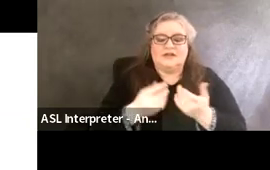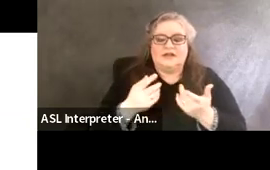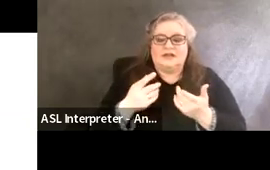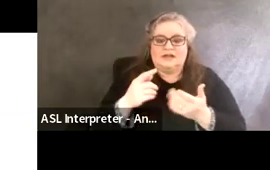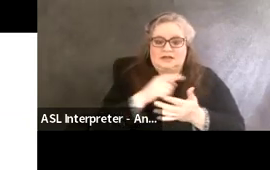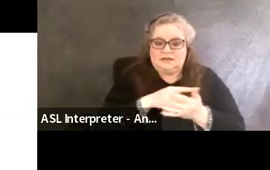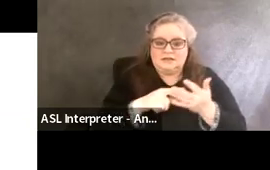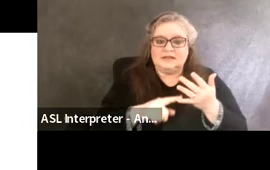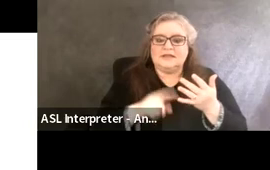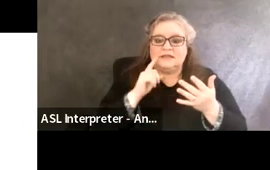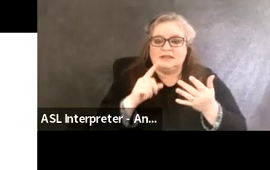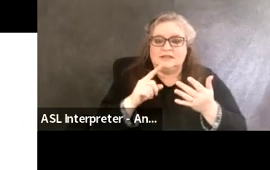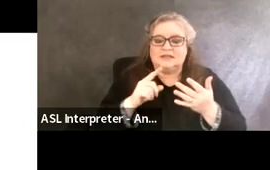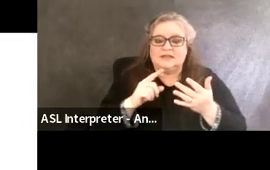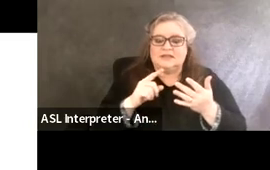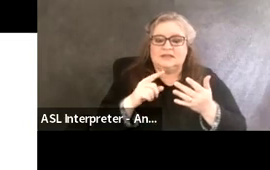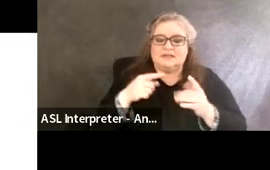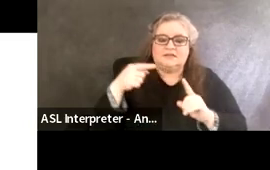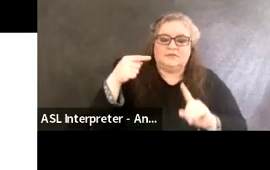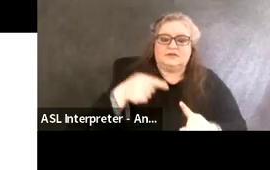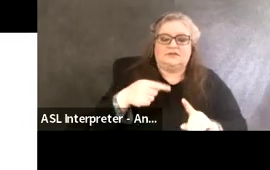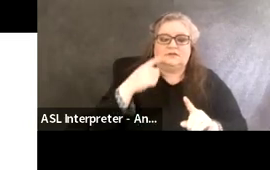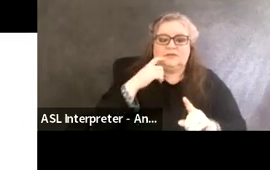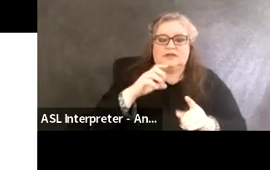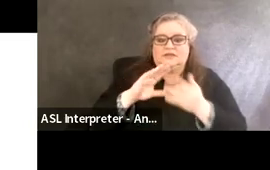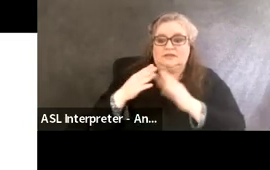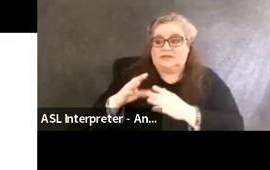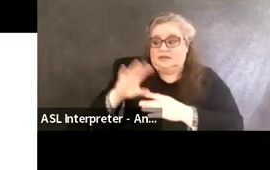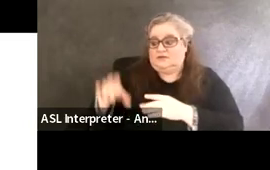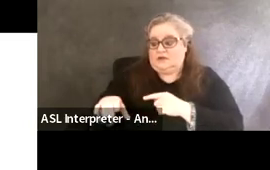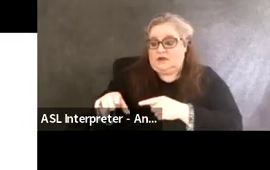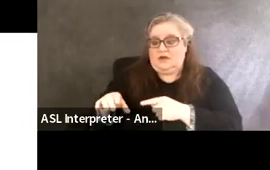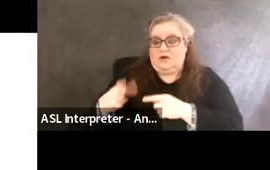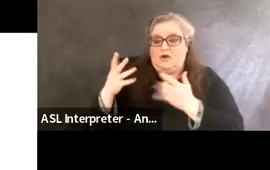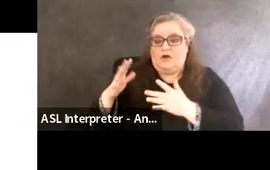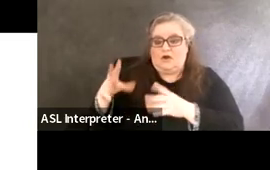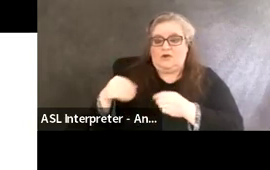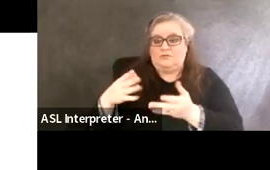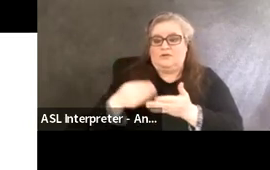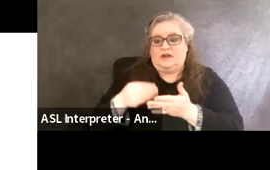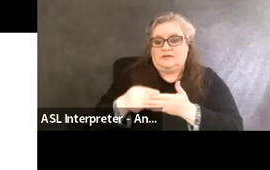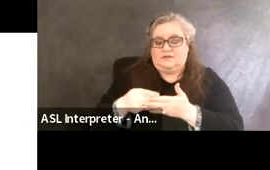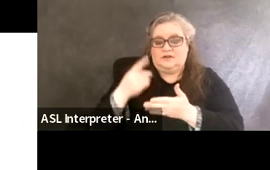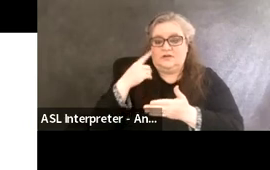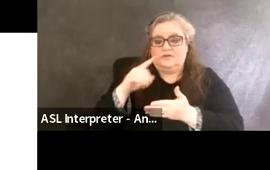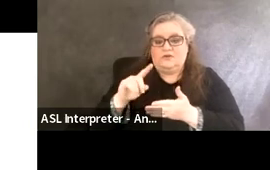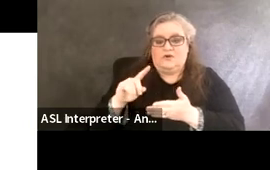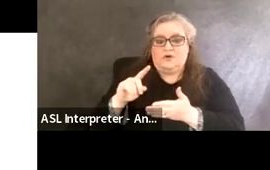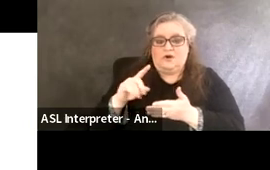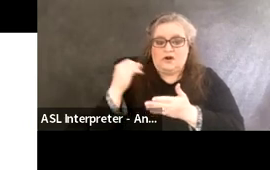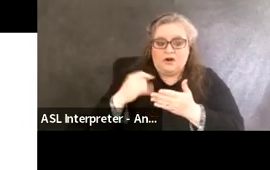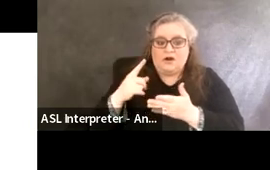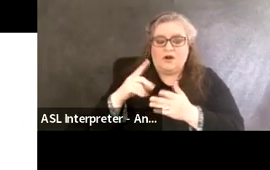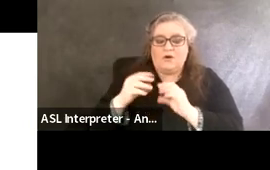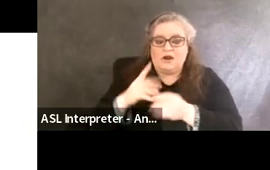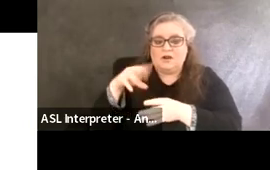particularly because the city of Chicago has already provided funding for arts organizations